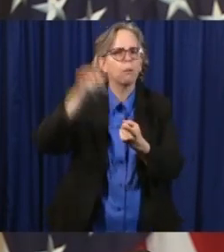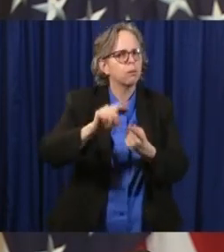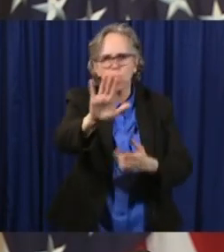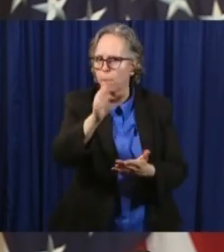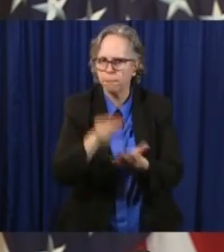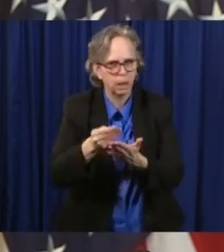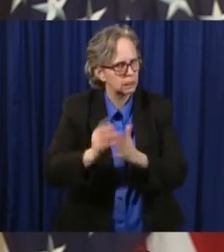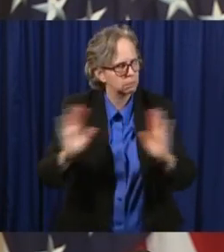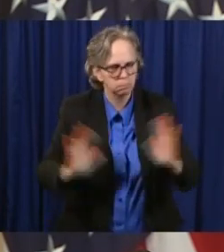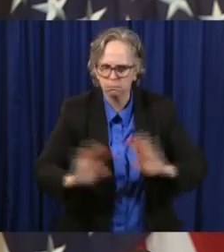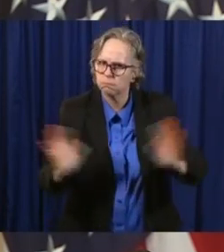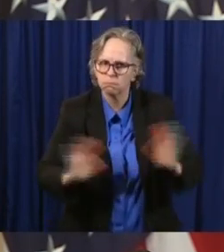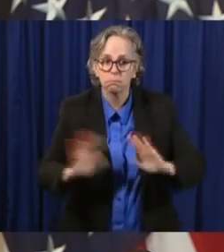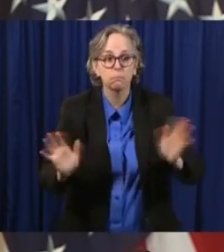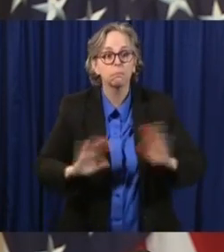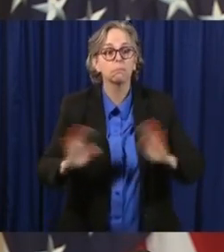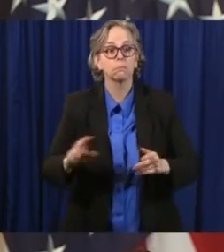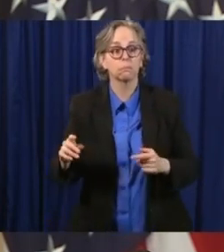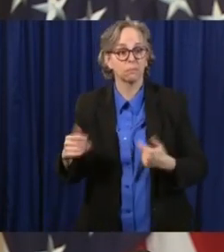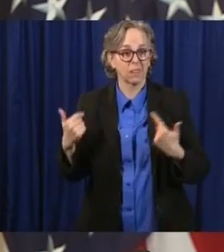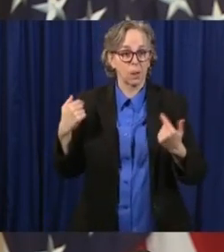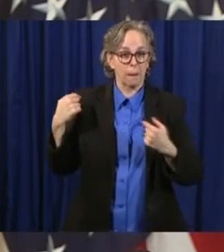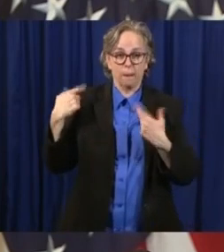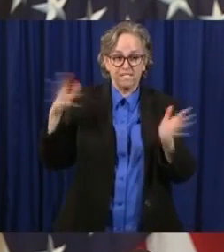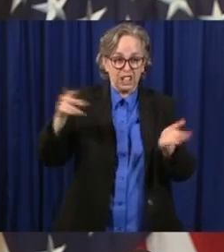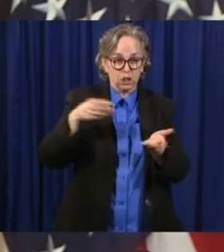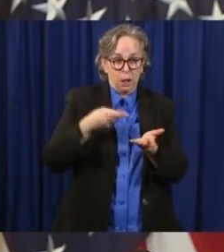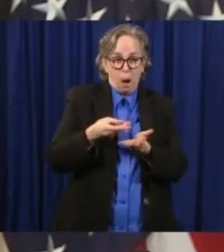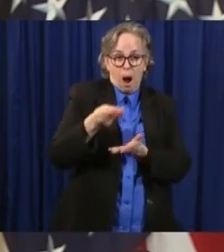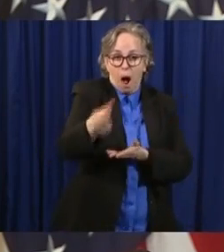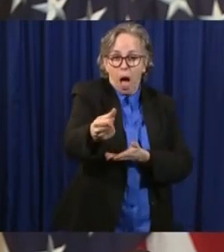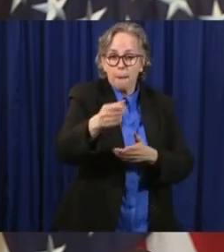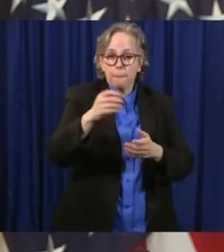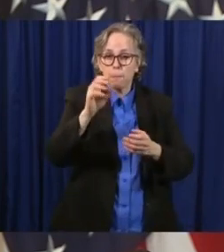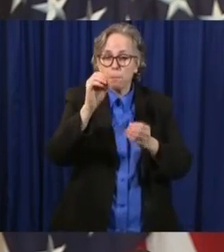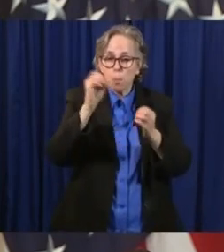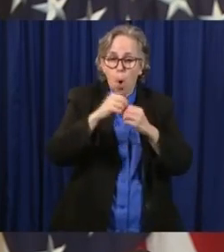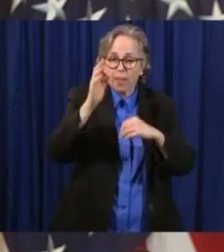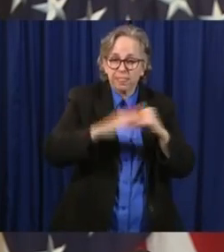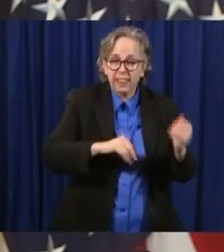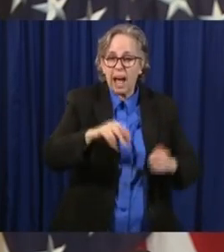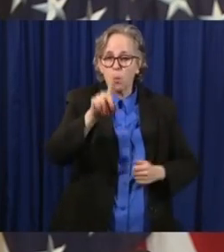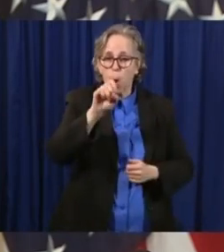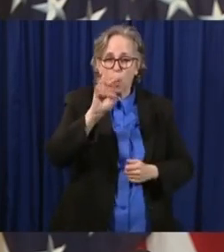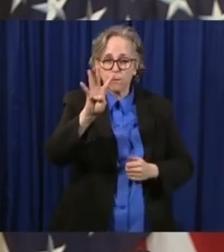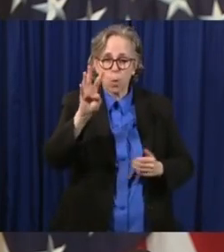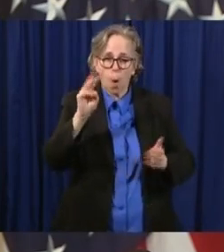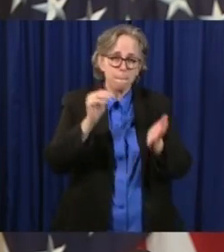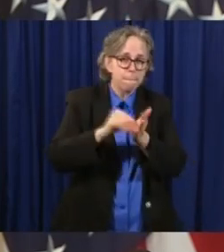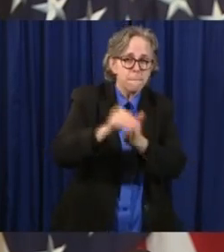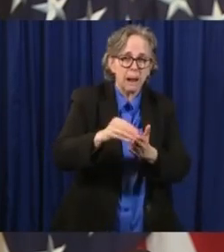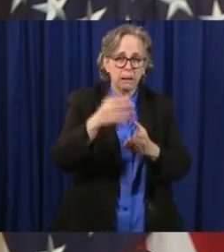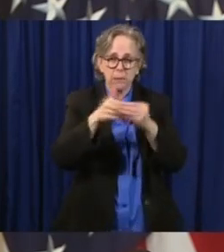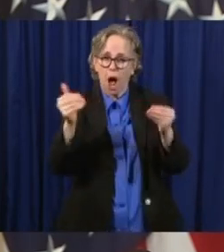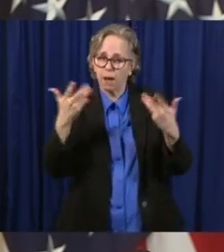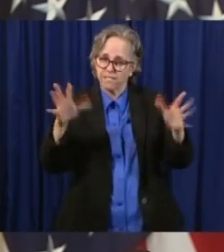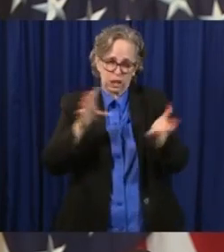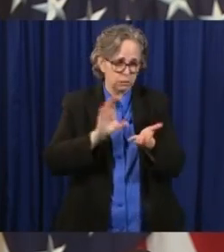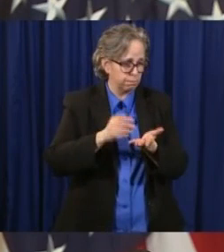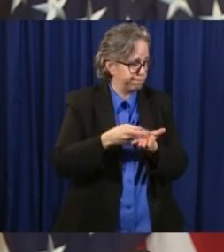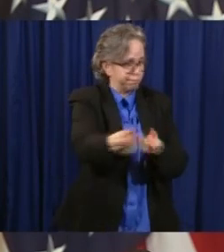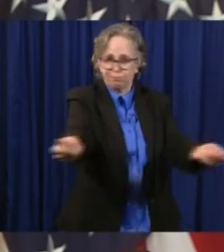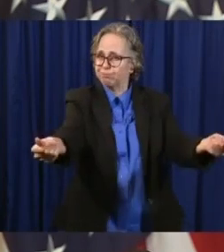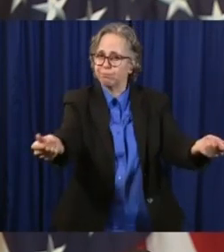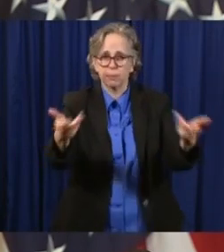to 195,000 Ohioans as a result of the COVID-19 pandemic. We are hiring more people,